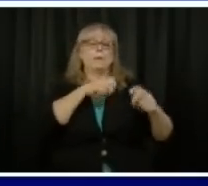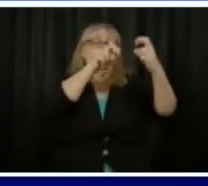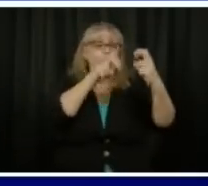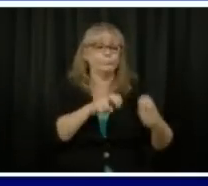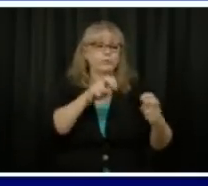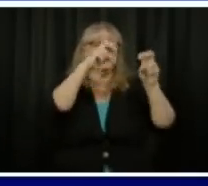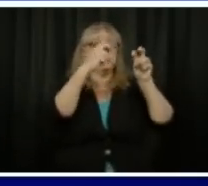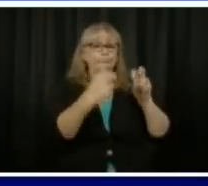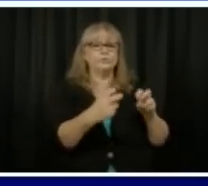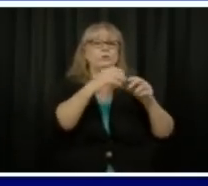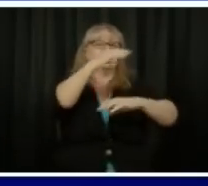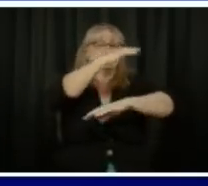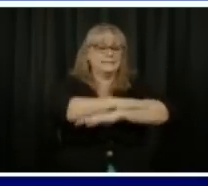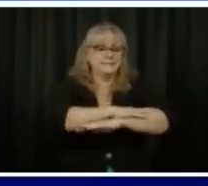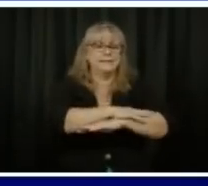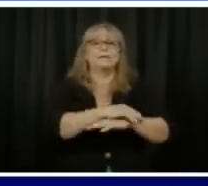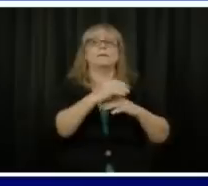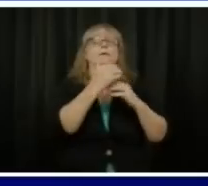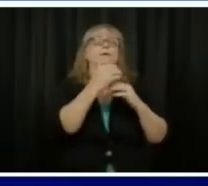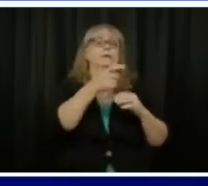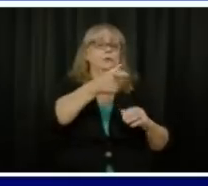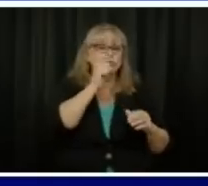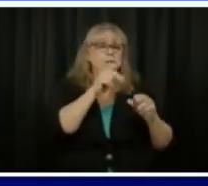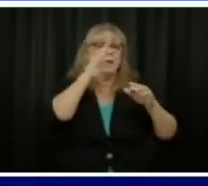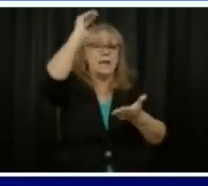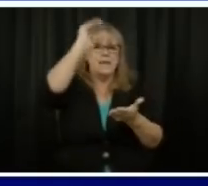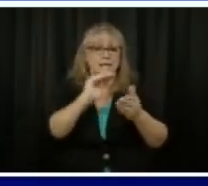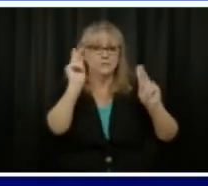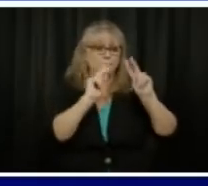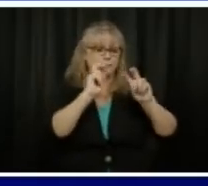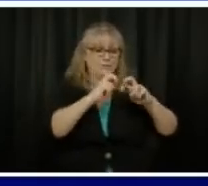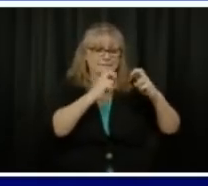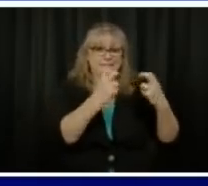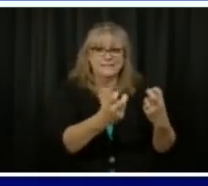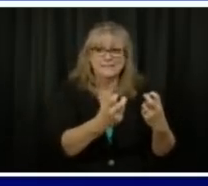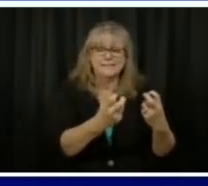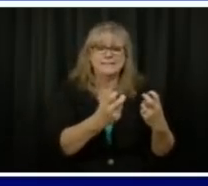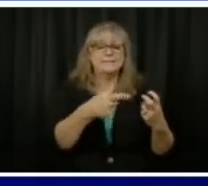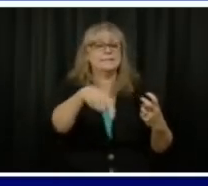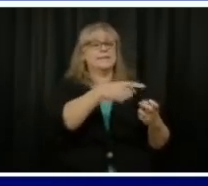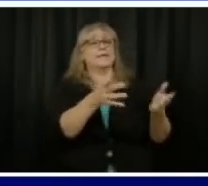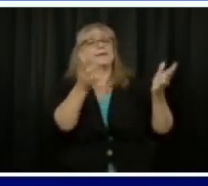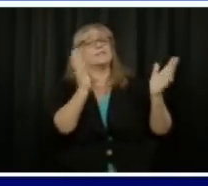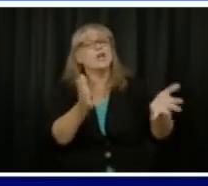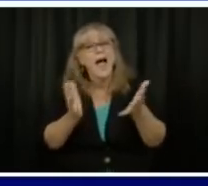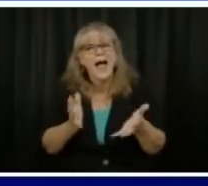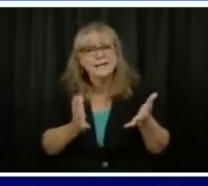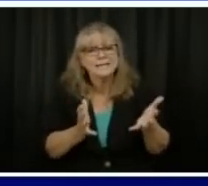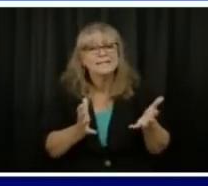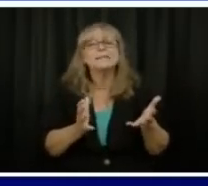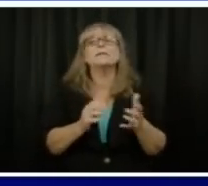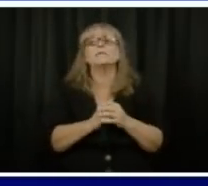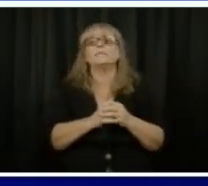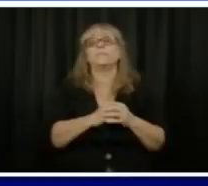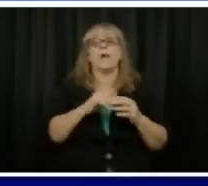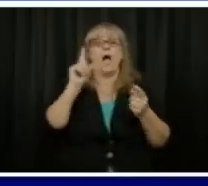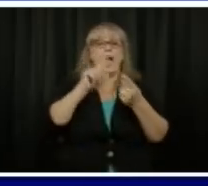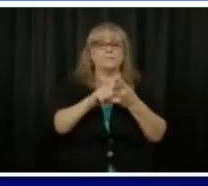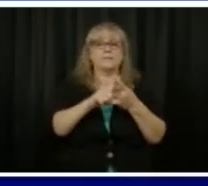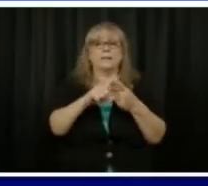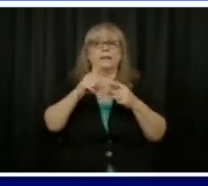in with. You're seated at a table, you're having fun, you're having drinks till 10 and food after 10, but you're not in a freewheeling social environment